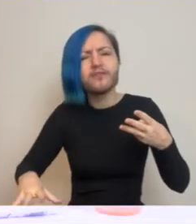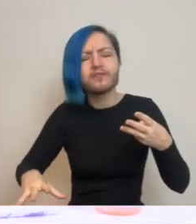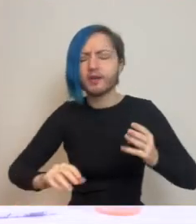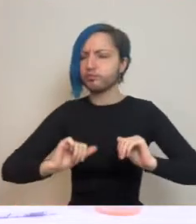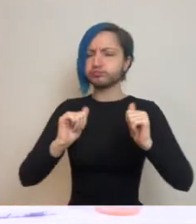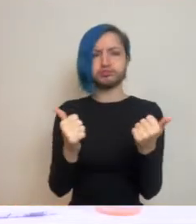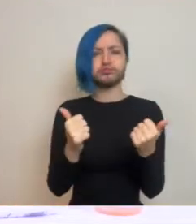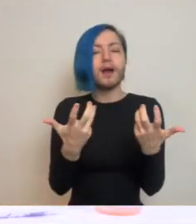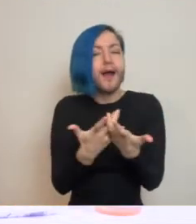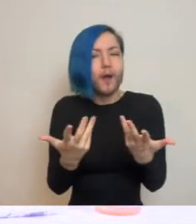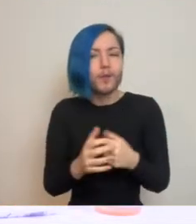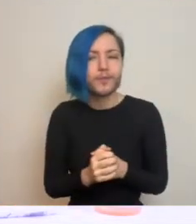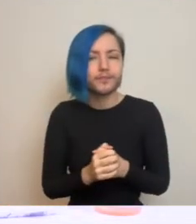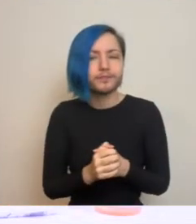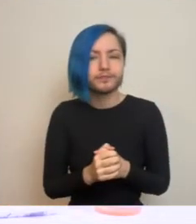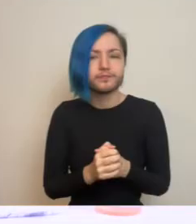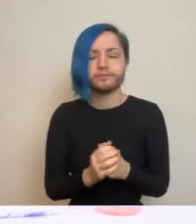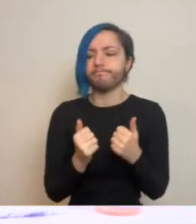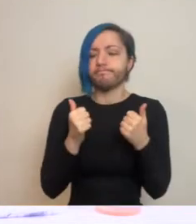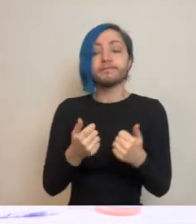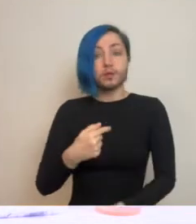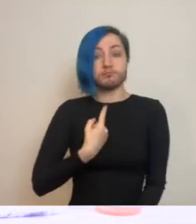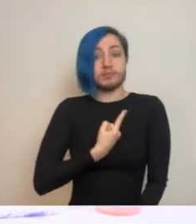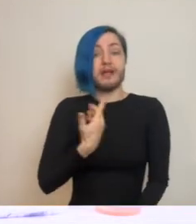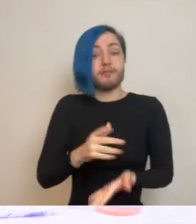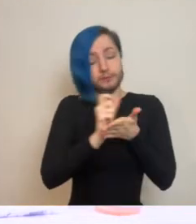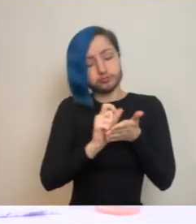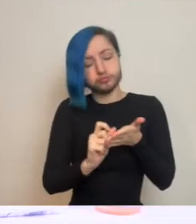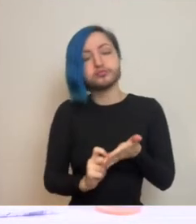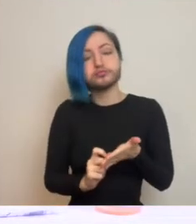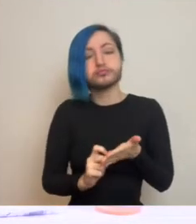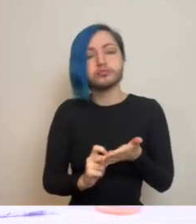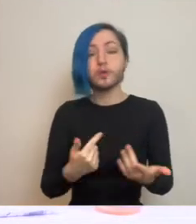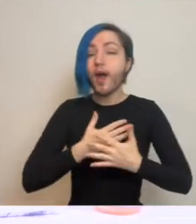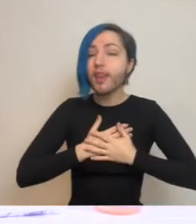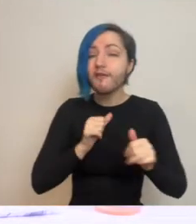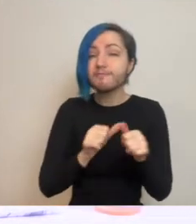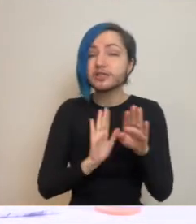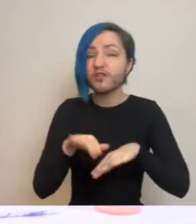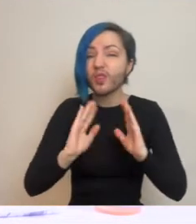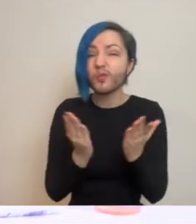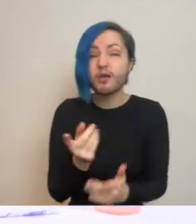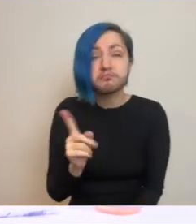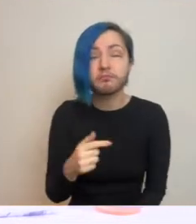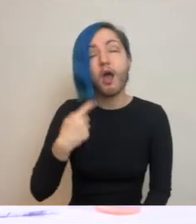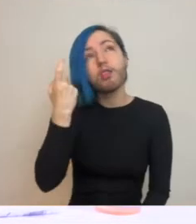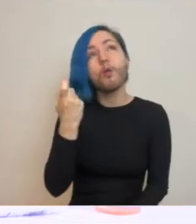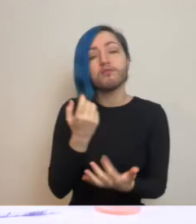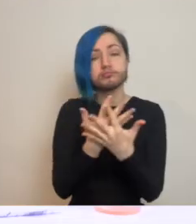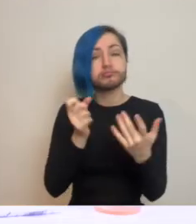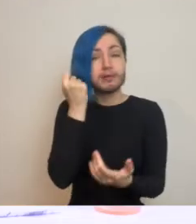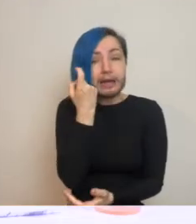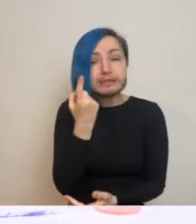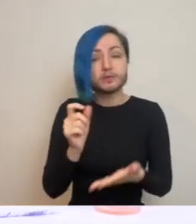So I've done the exercise myself. What do I love most about the world? I was thinking of all sorts